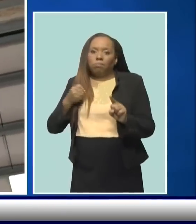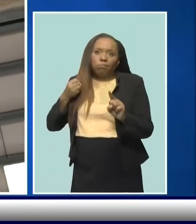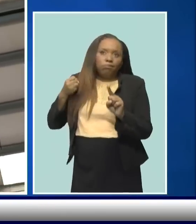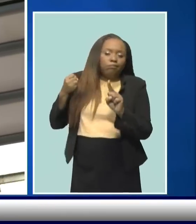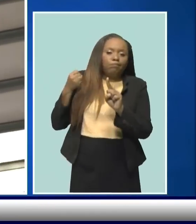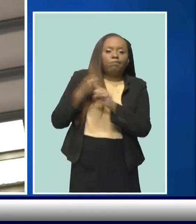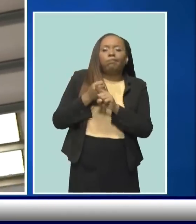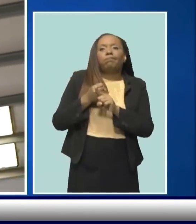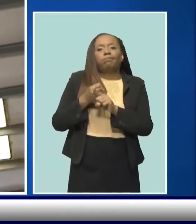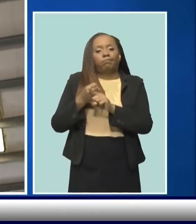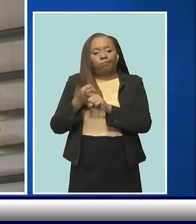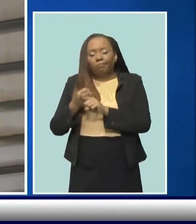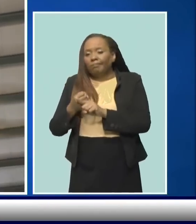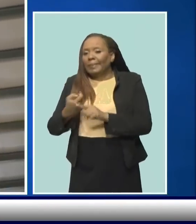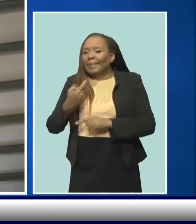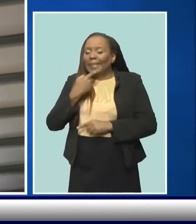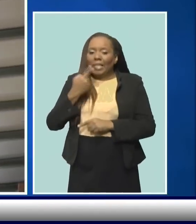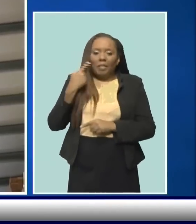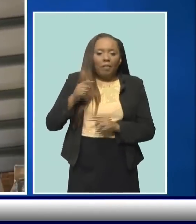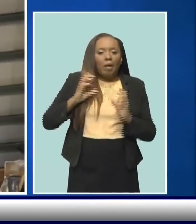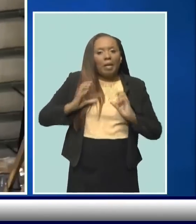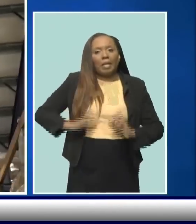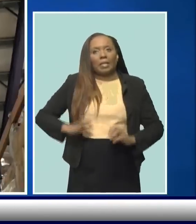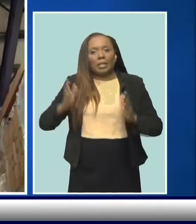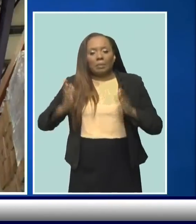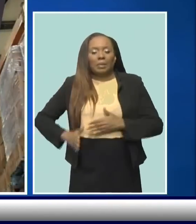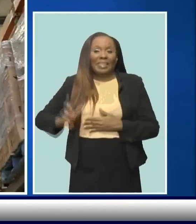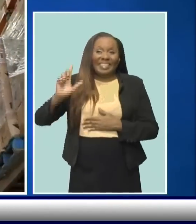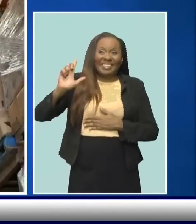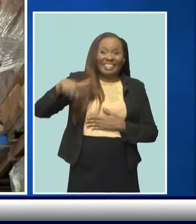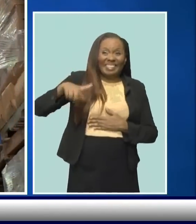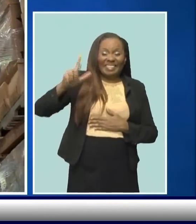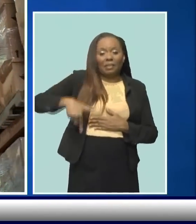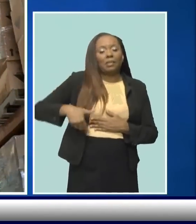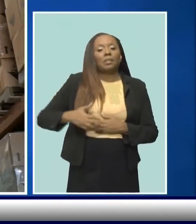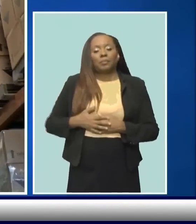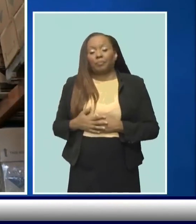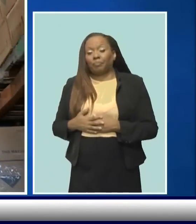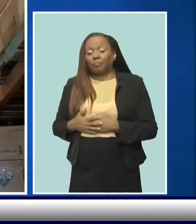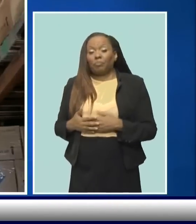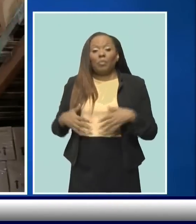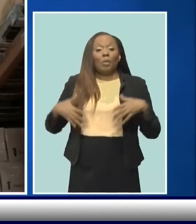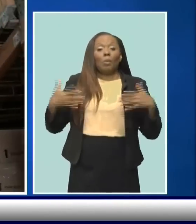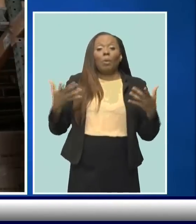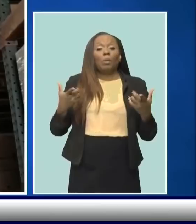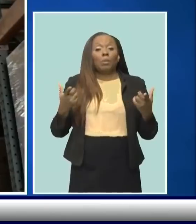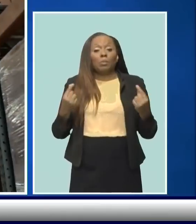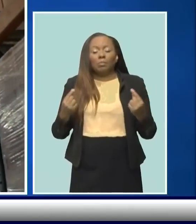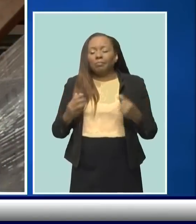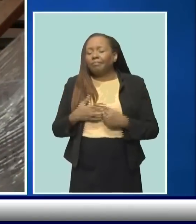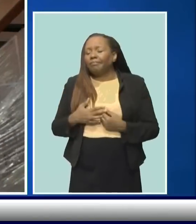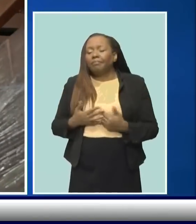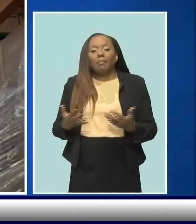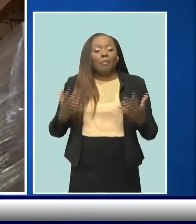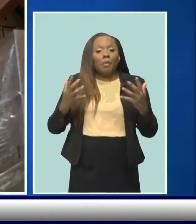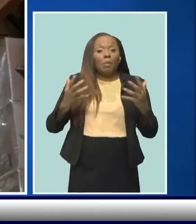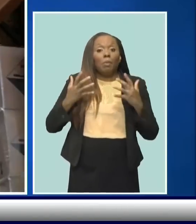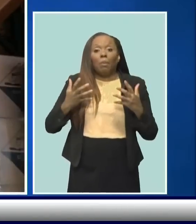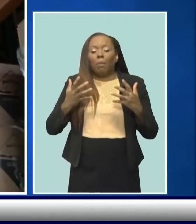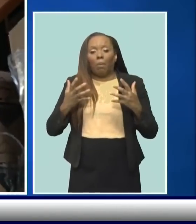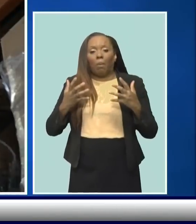potentially could be an impact on consumers later on down the road. So ideally, what we want is that